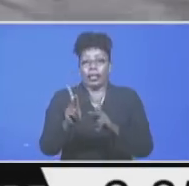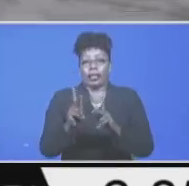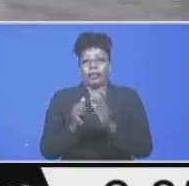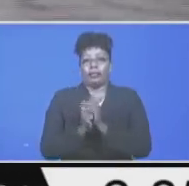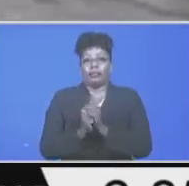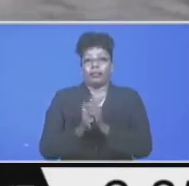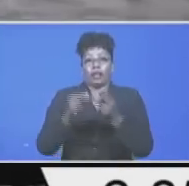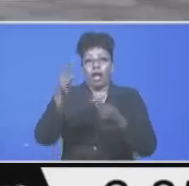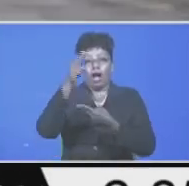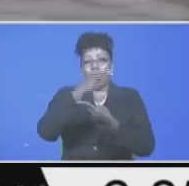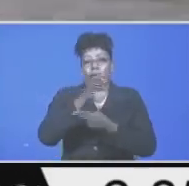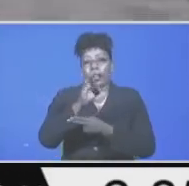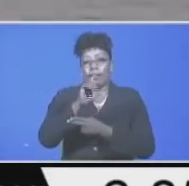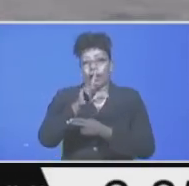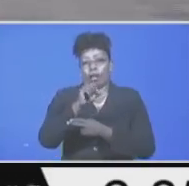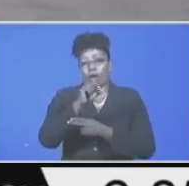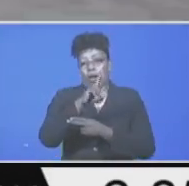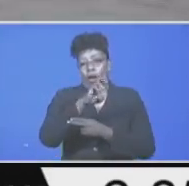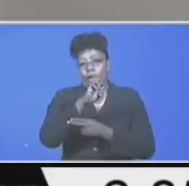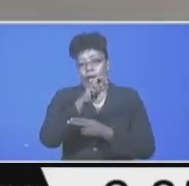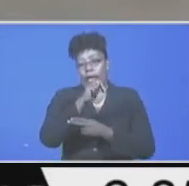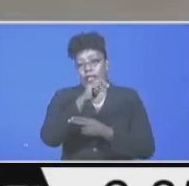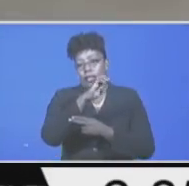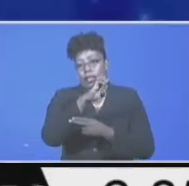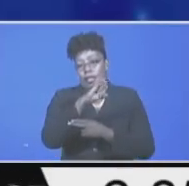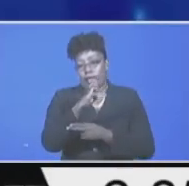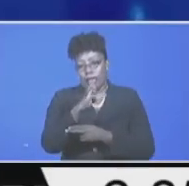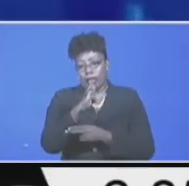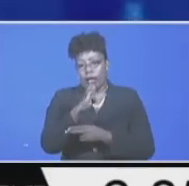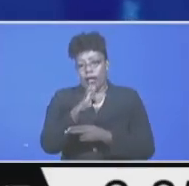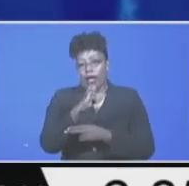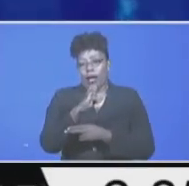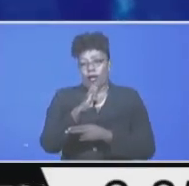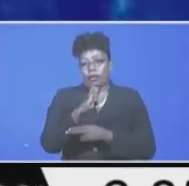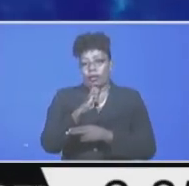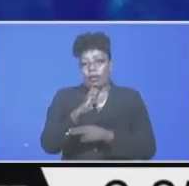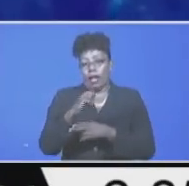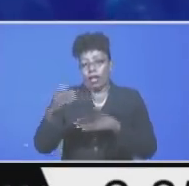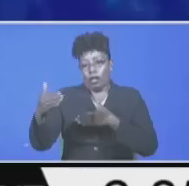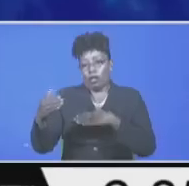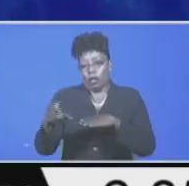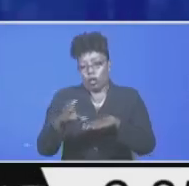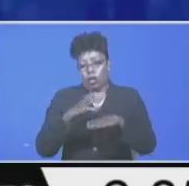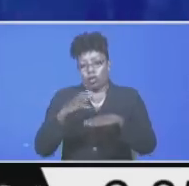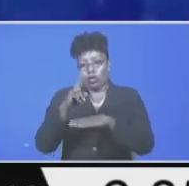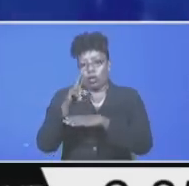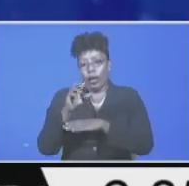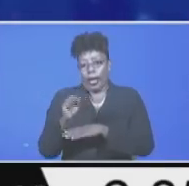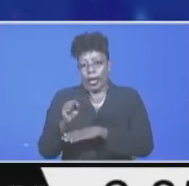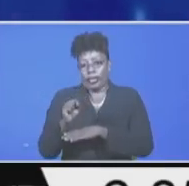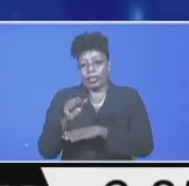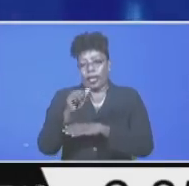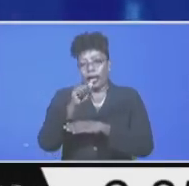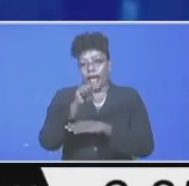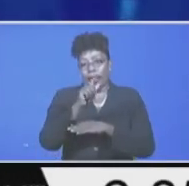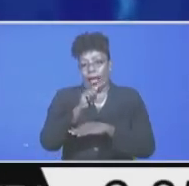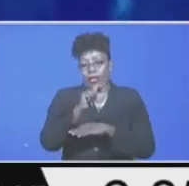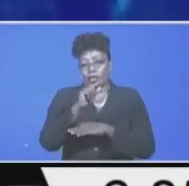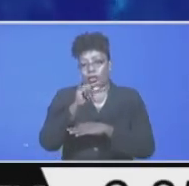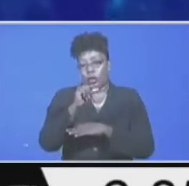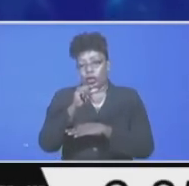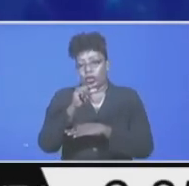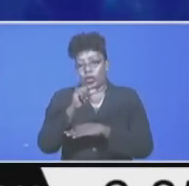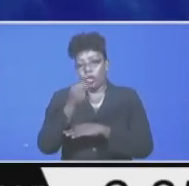As Hurricane Florence approaches the eastern coast of the United States, officials at the Bahamas Consul General Office in Atlanta, Georgia, continue to monitor the